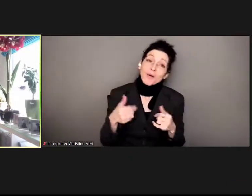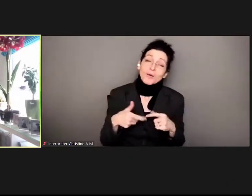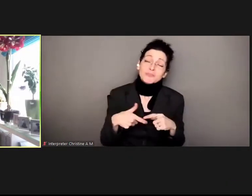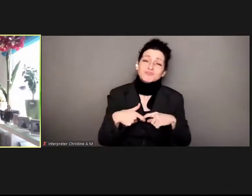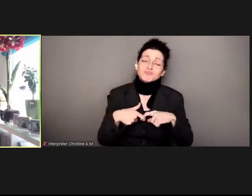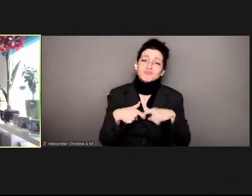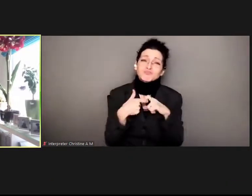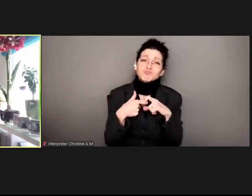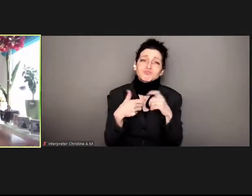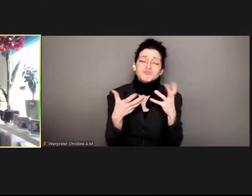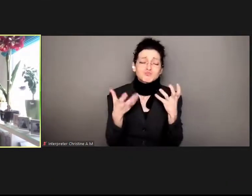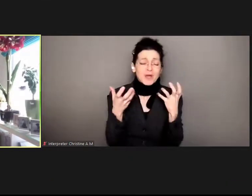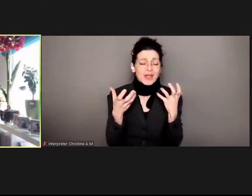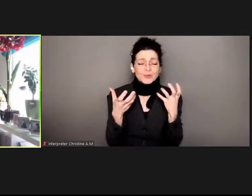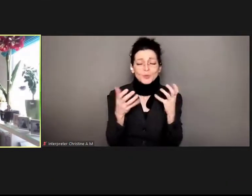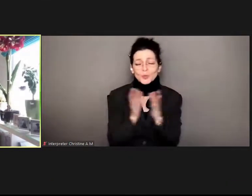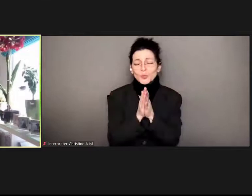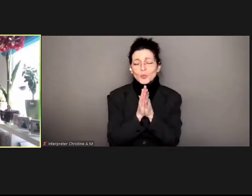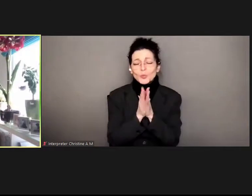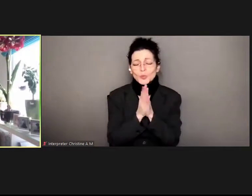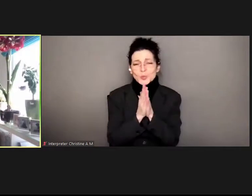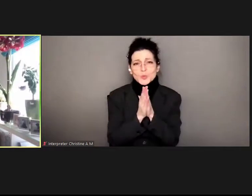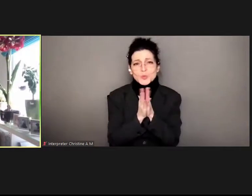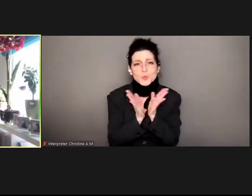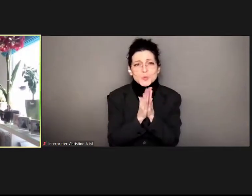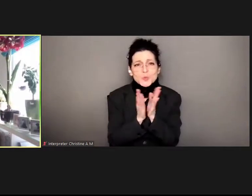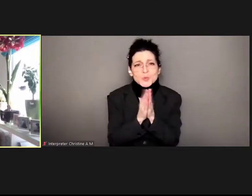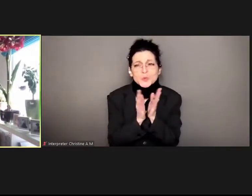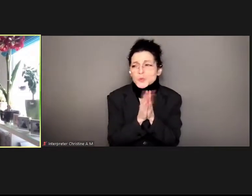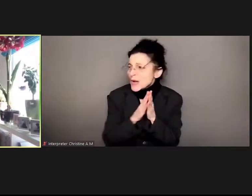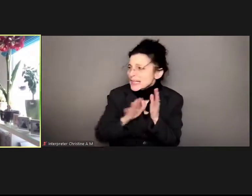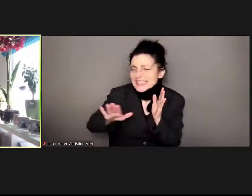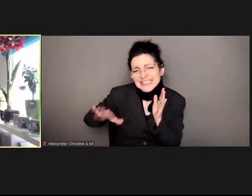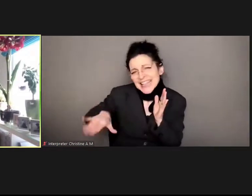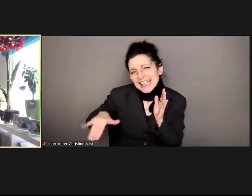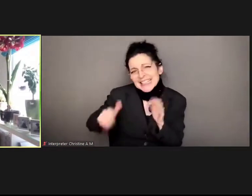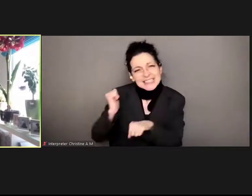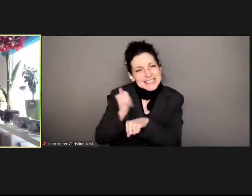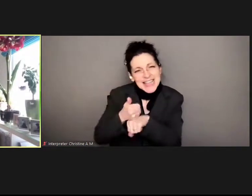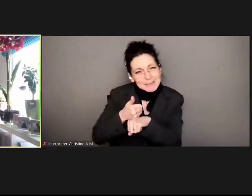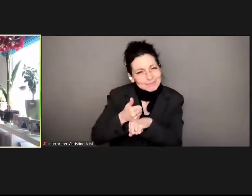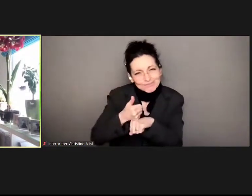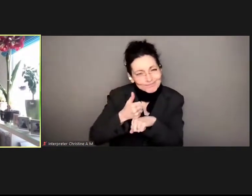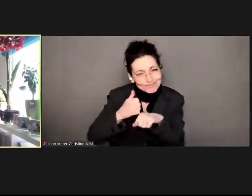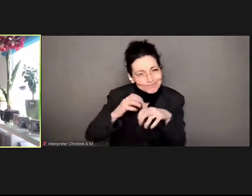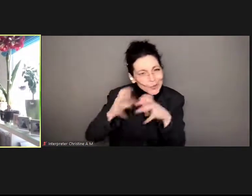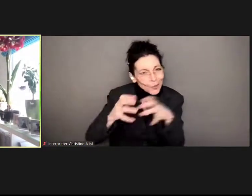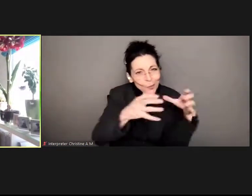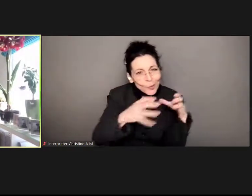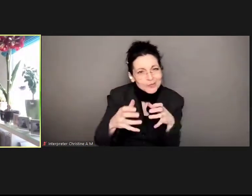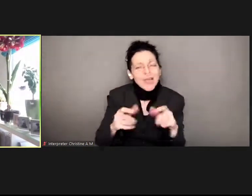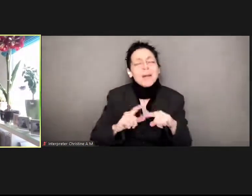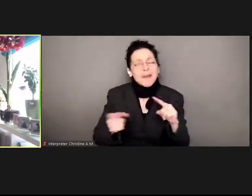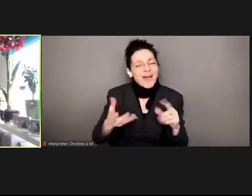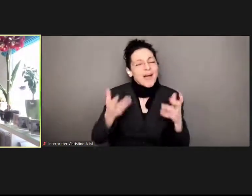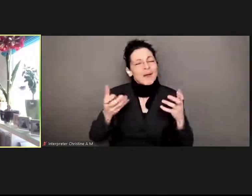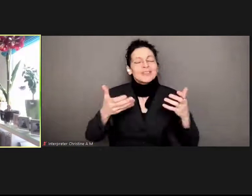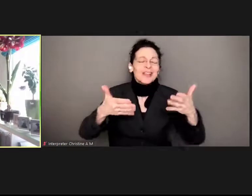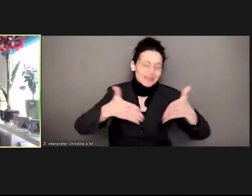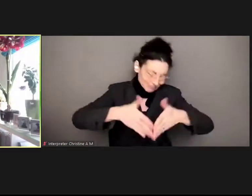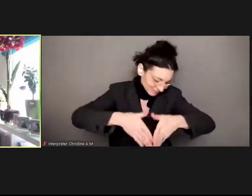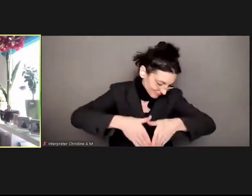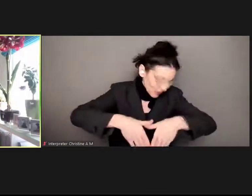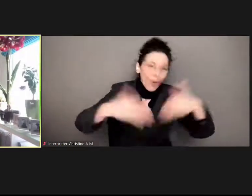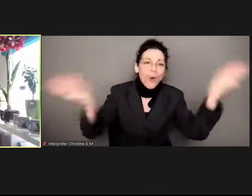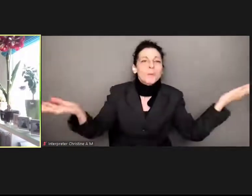ask, we haven't gotten to our small group activity yet, but I want to just open up some space for people to chime